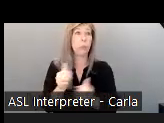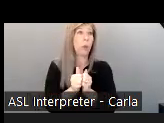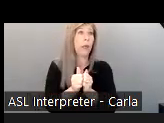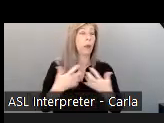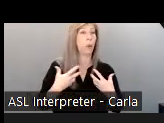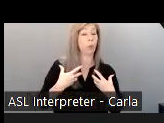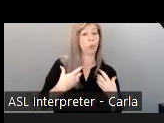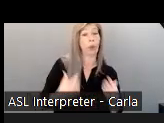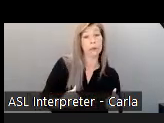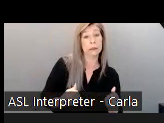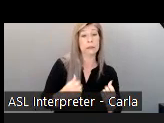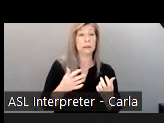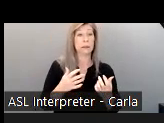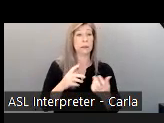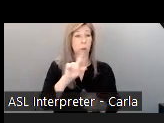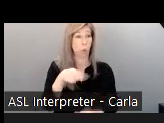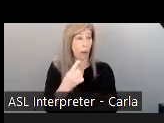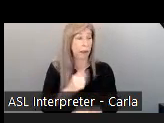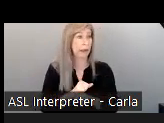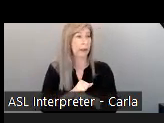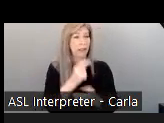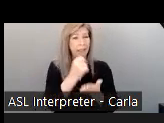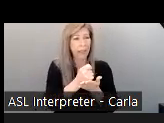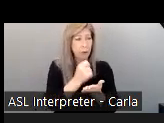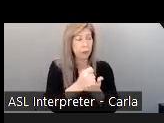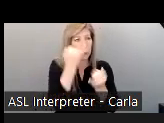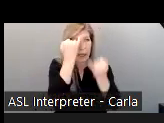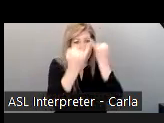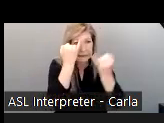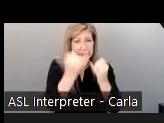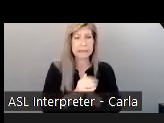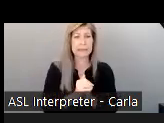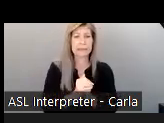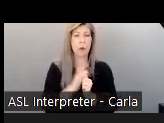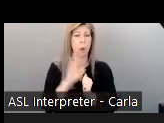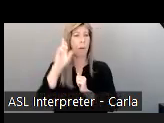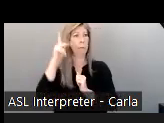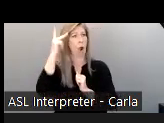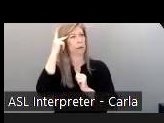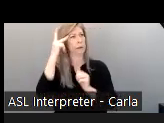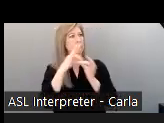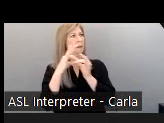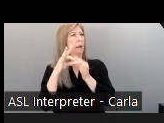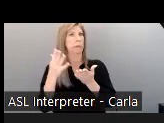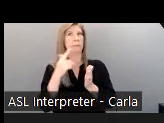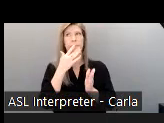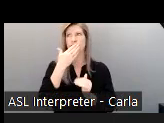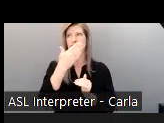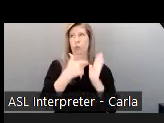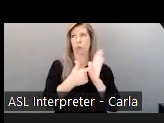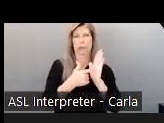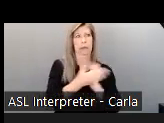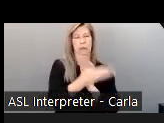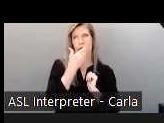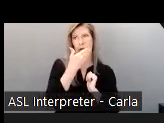wellness frameworks, therapeutic initiatives, or the politics of representation. Only